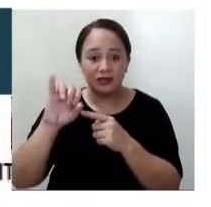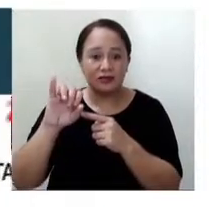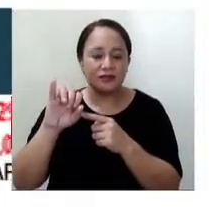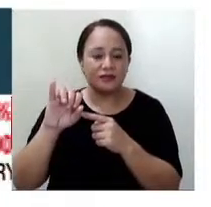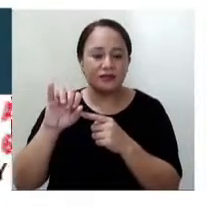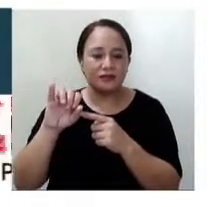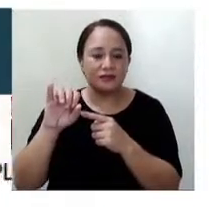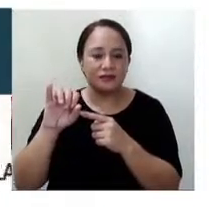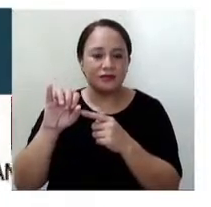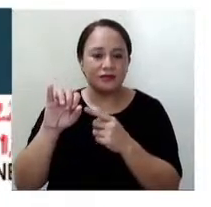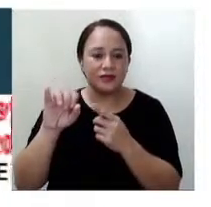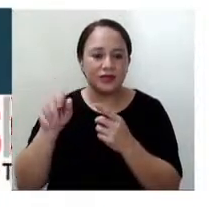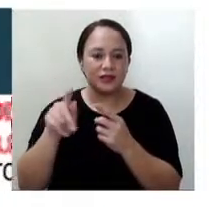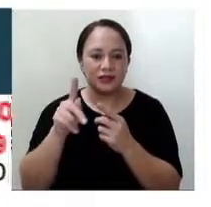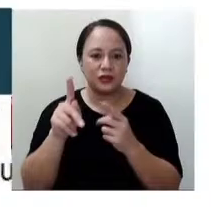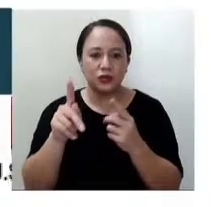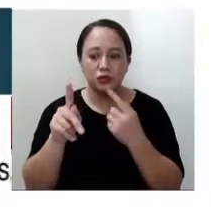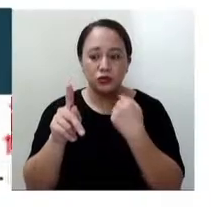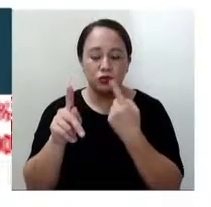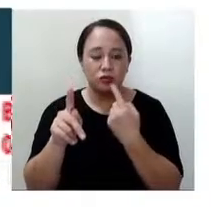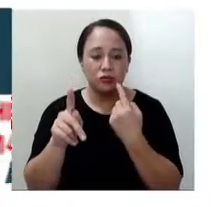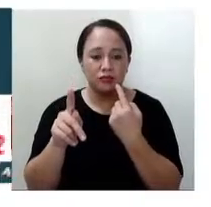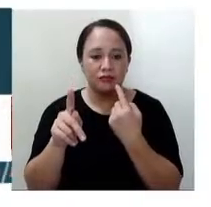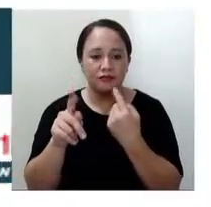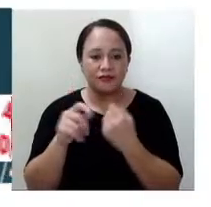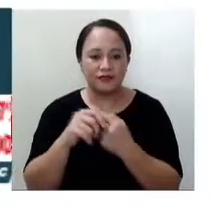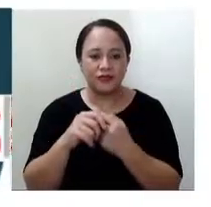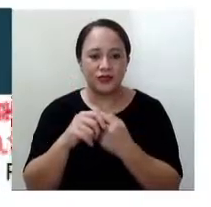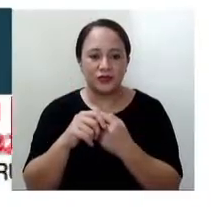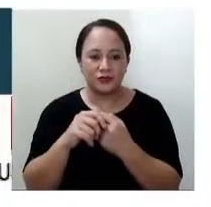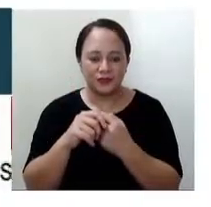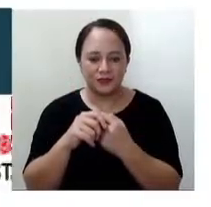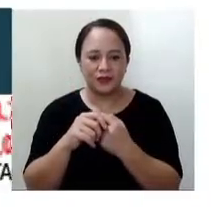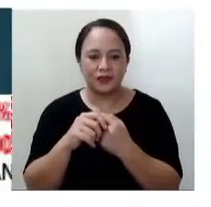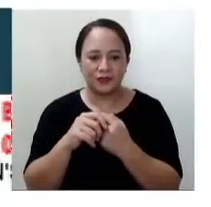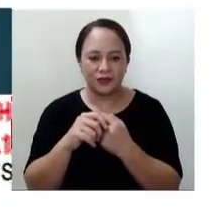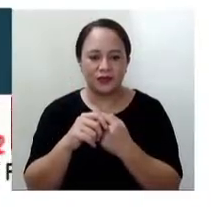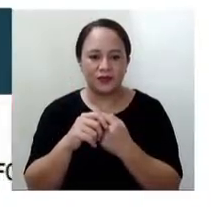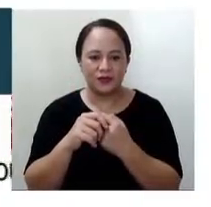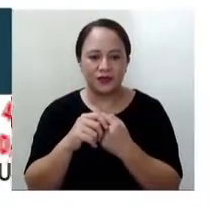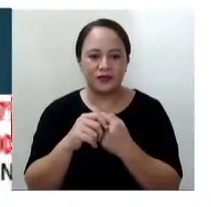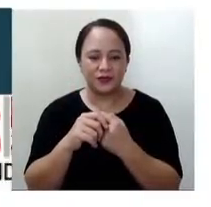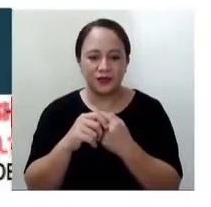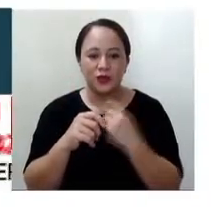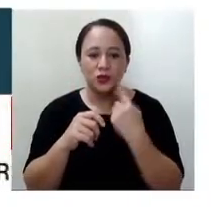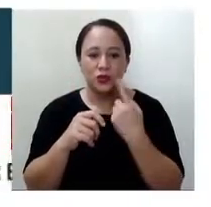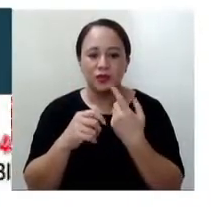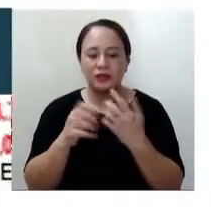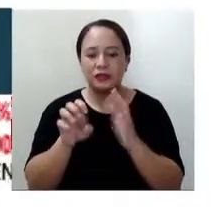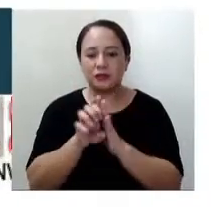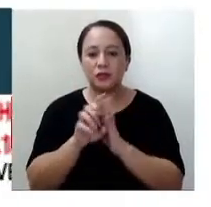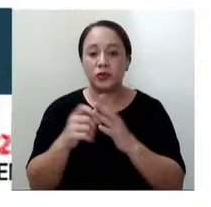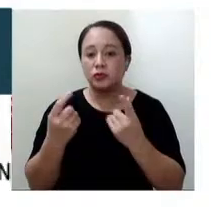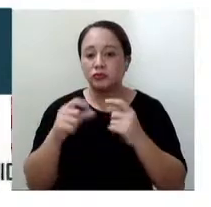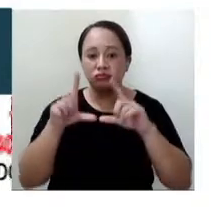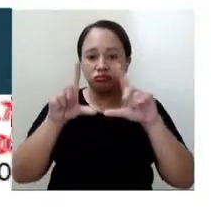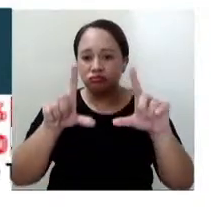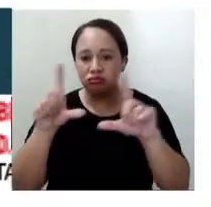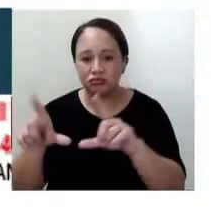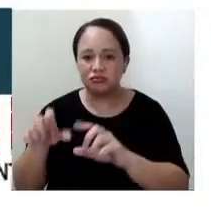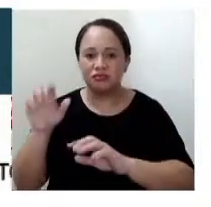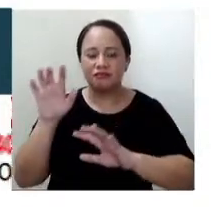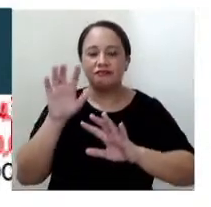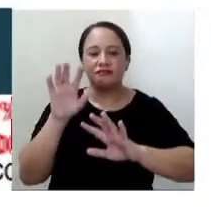know, done are basically kind of tagging, harassing, sentencing people